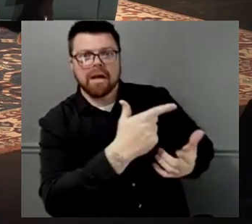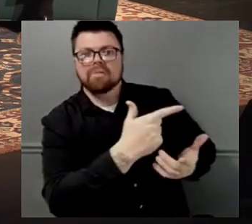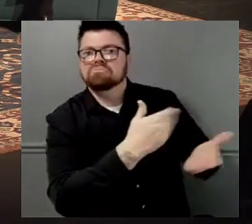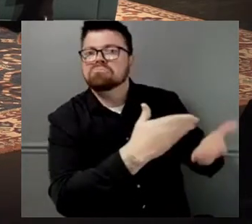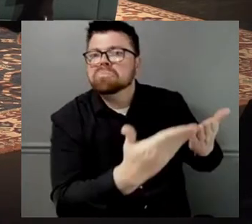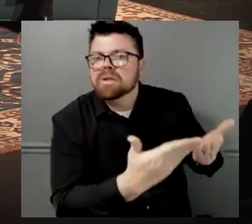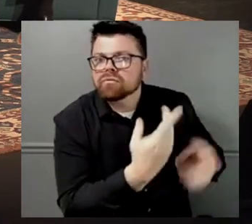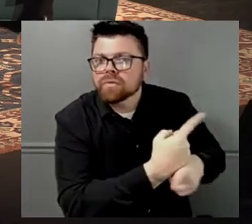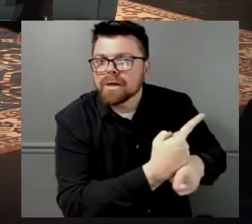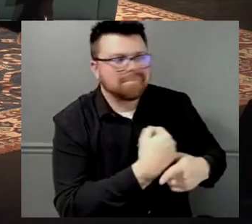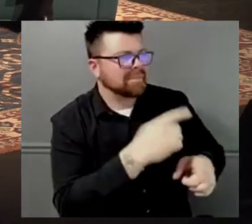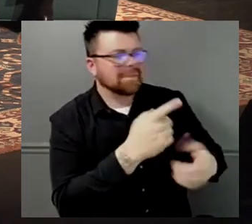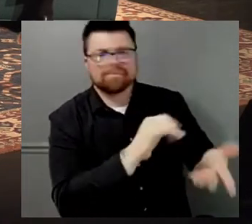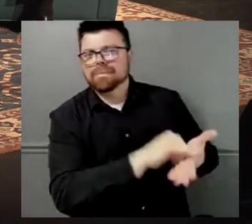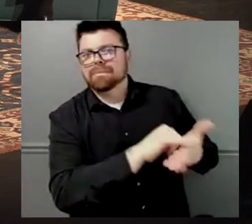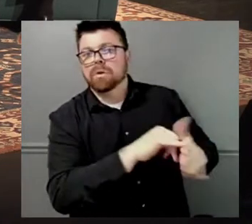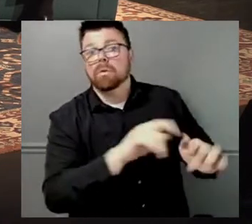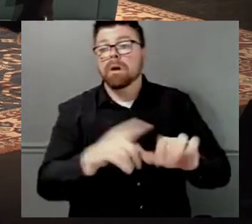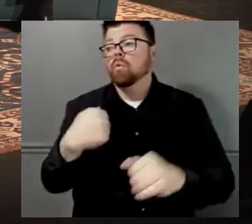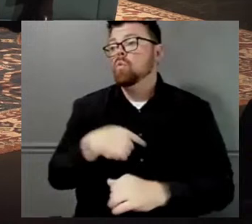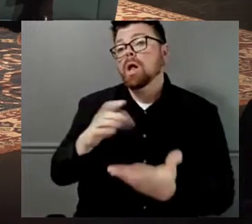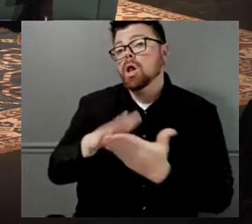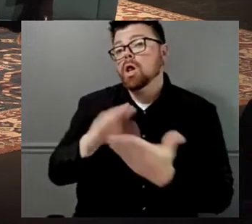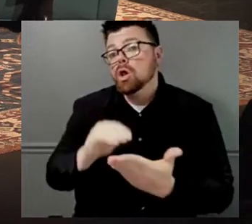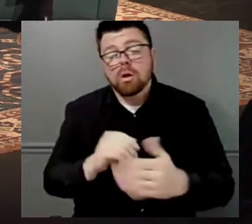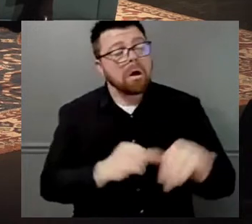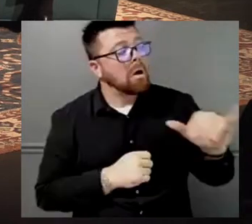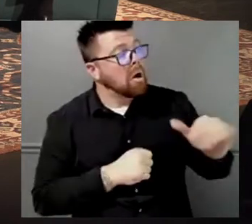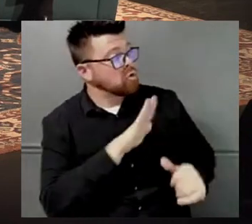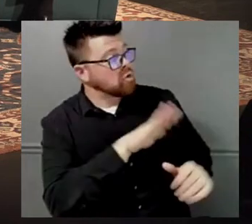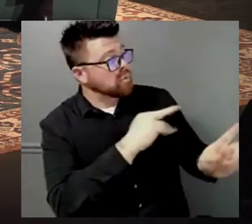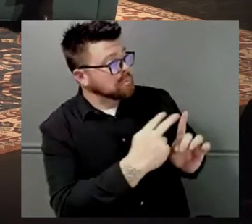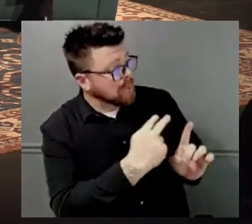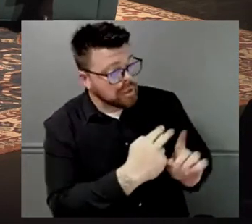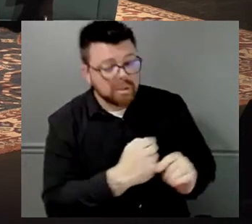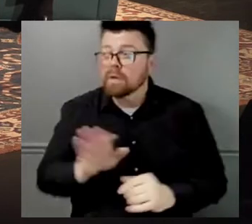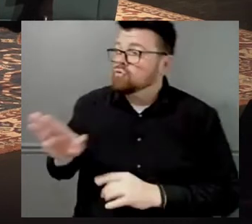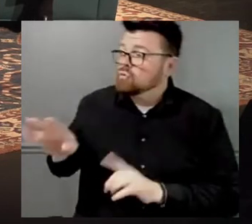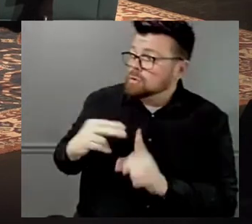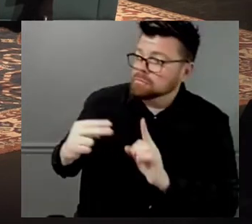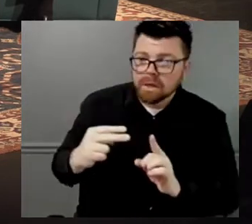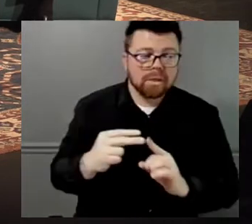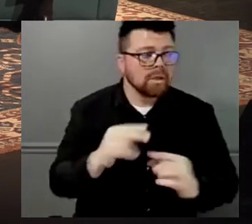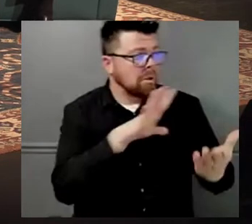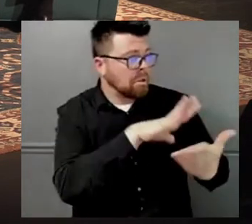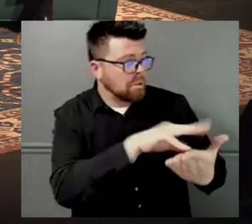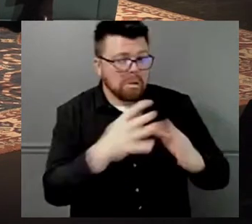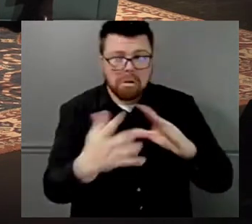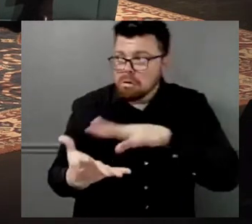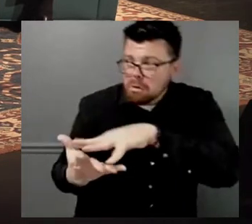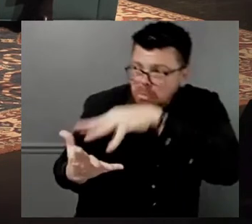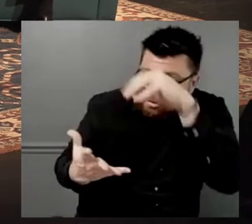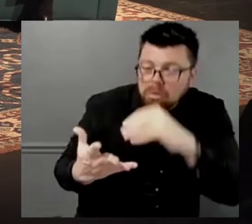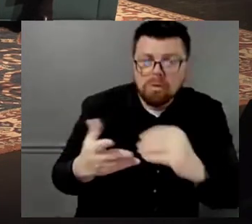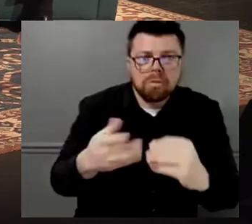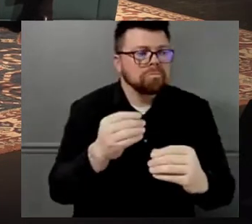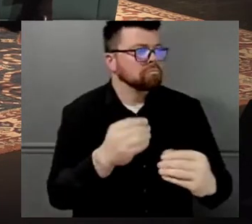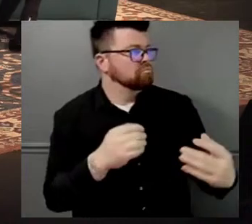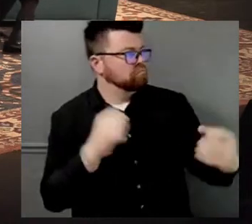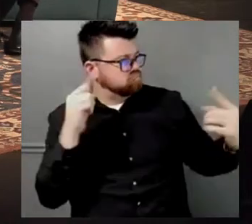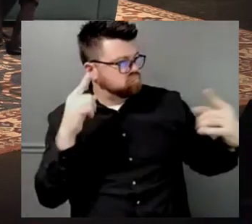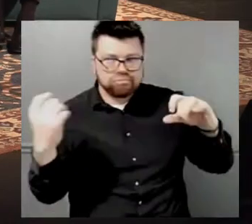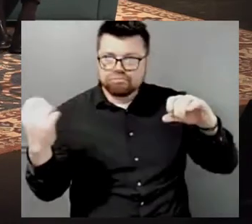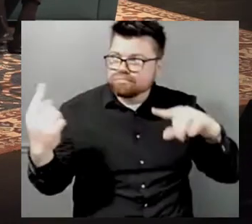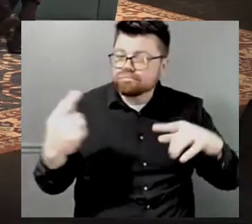right? But we learn from one another, we learn to give where we can, and it's all framed in the